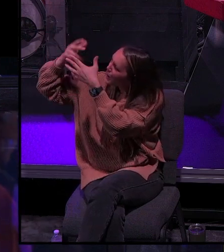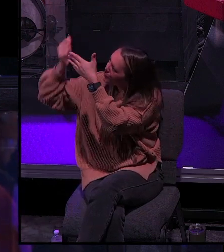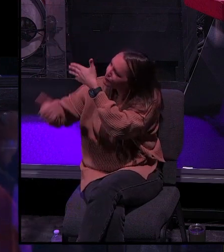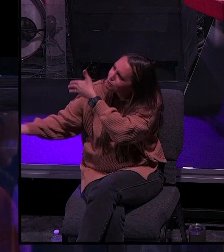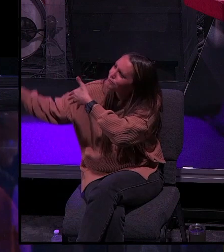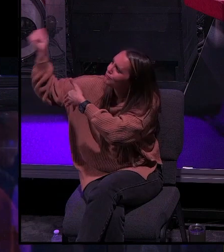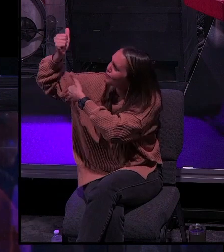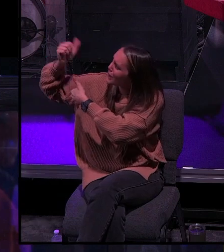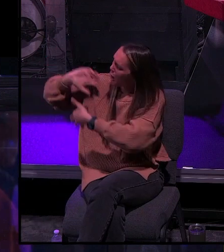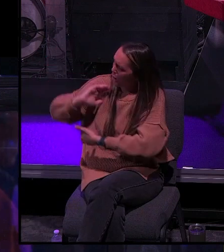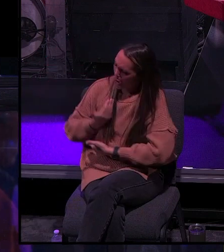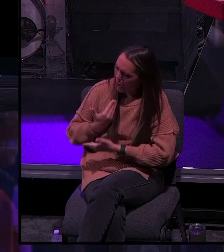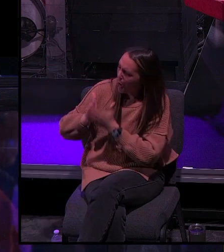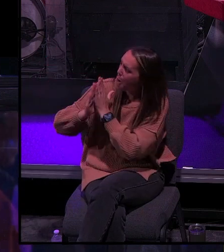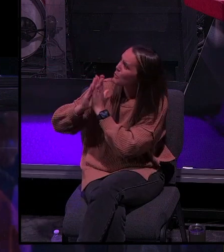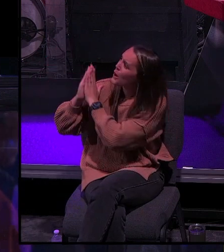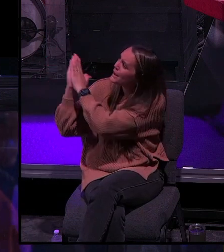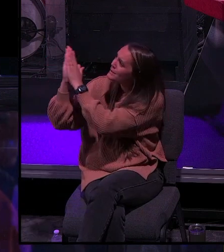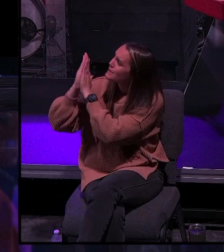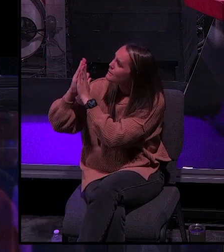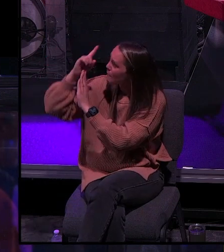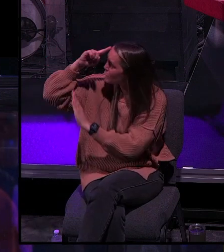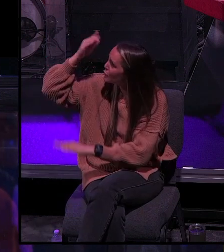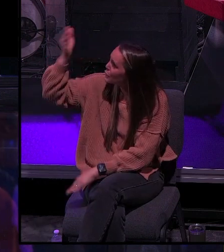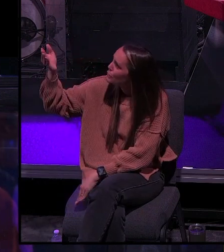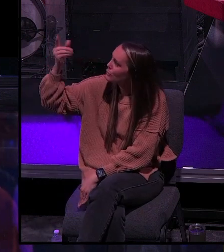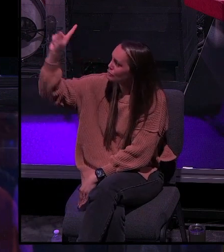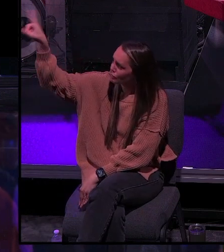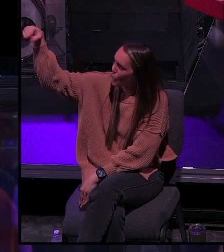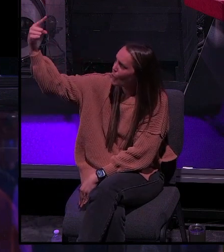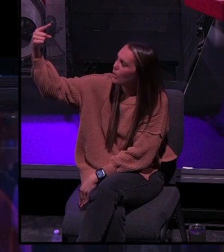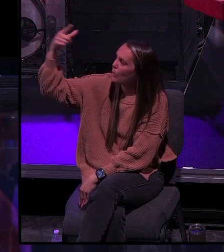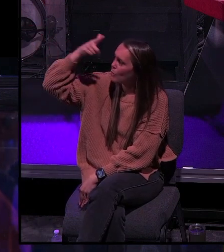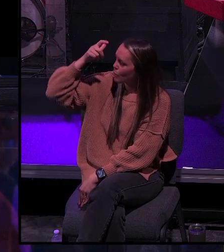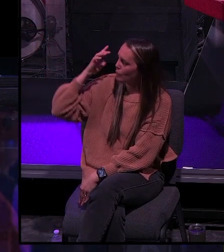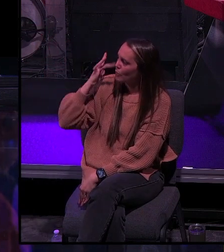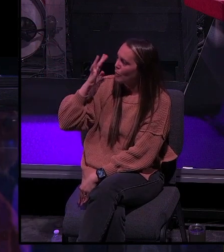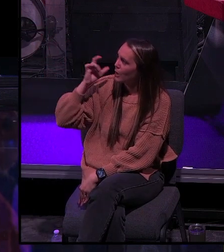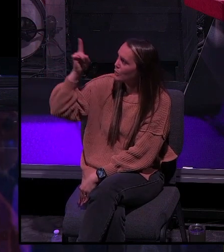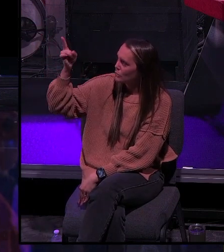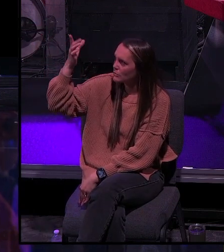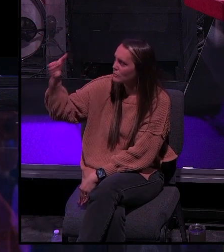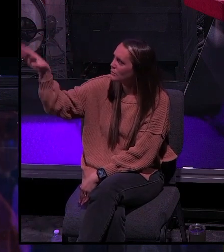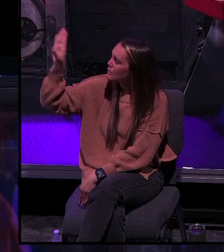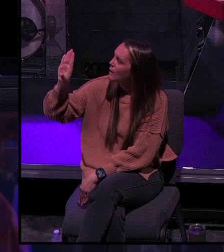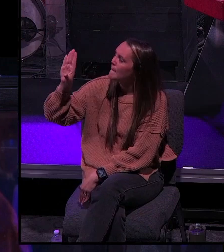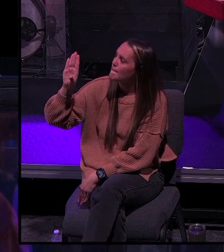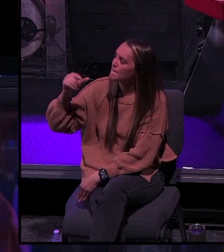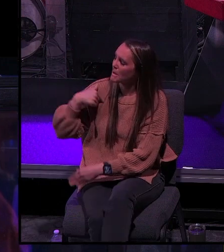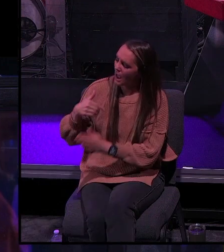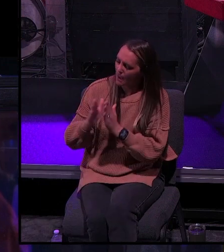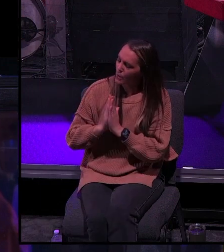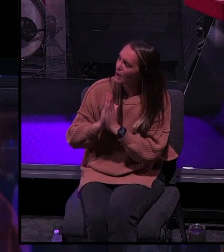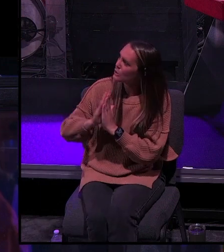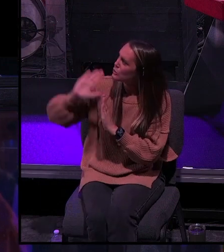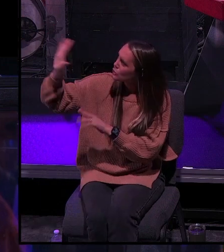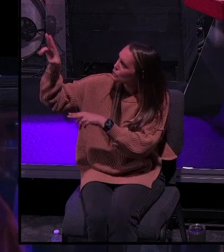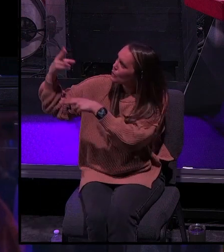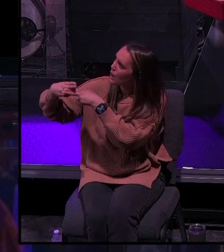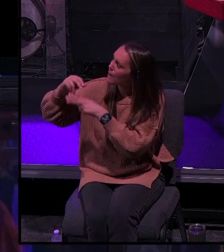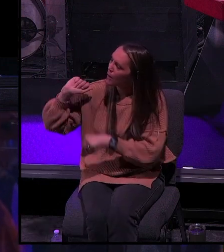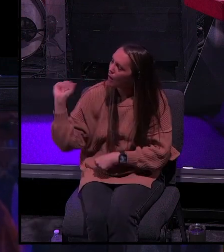would be for you and you alone, for you are God. And I pray this in your name, and all God's people